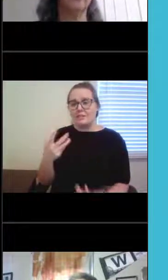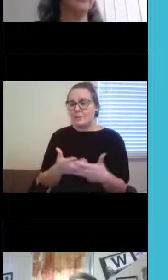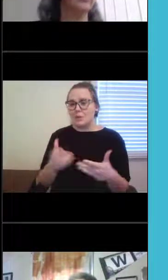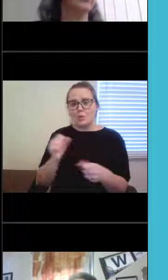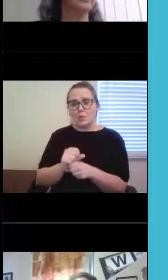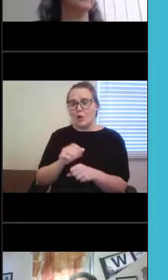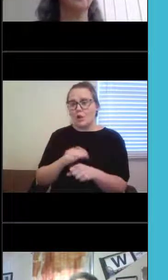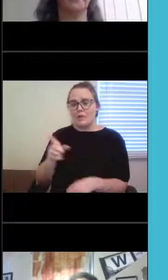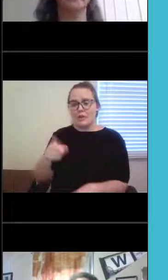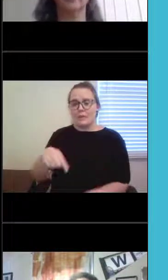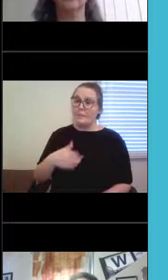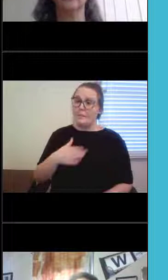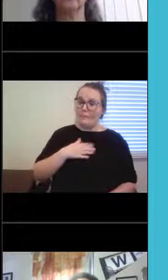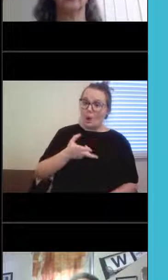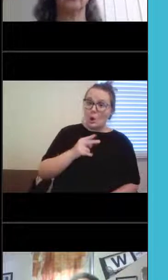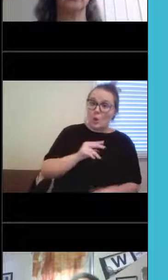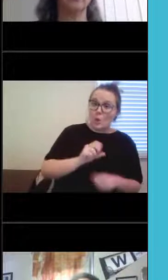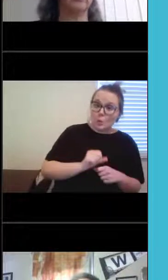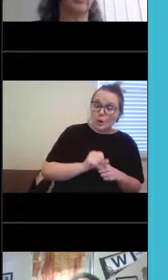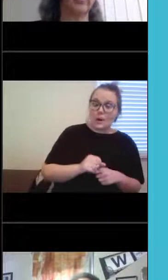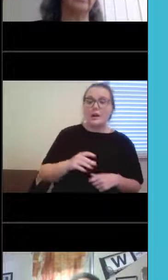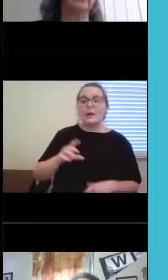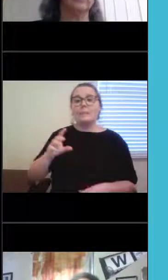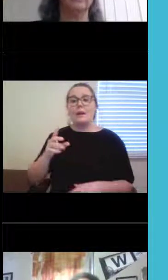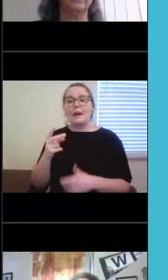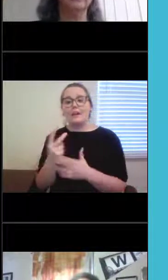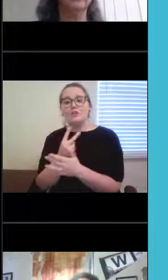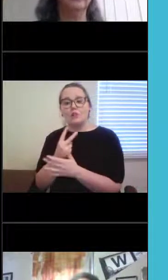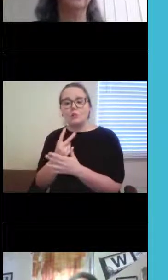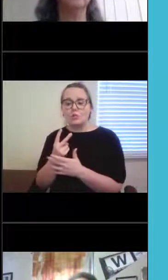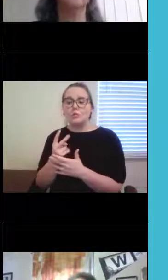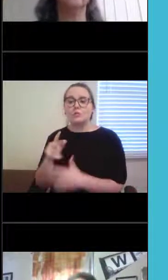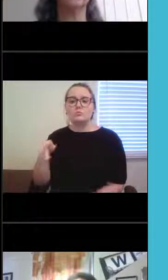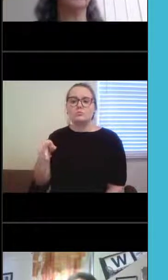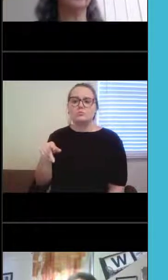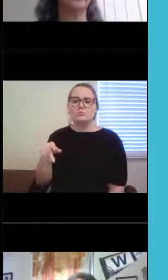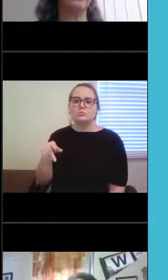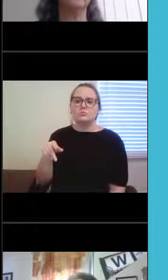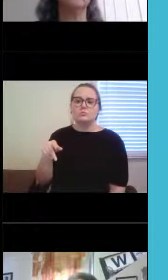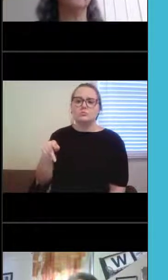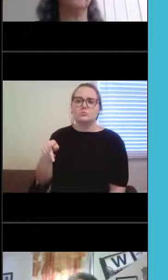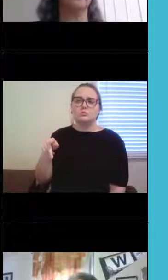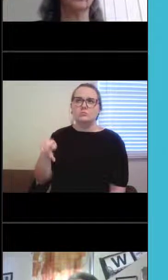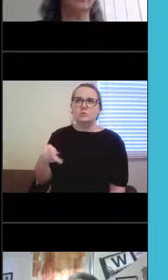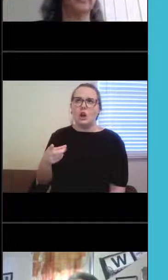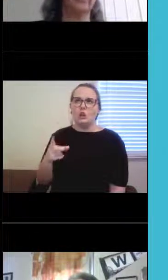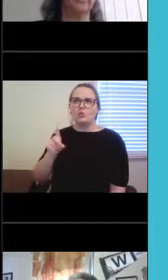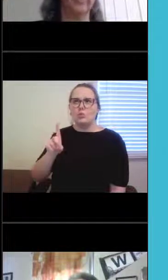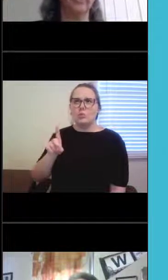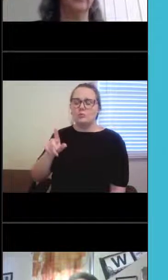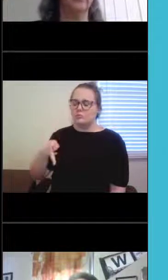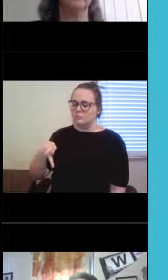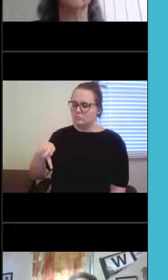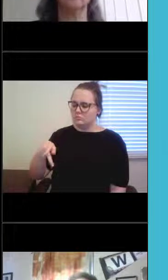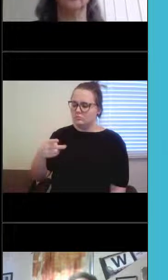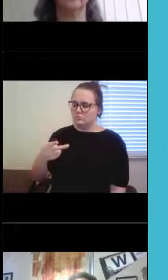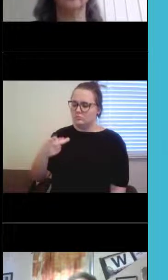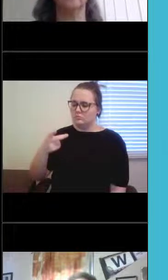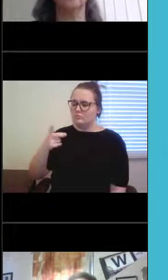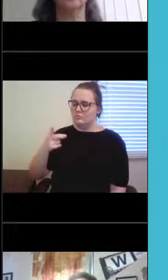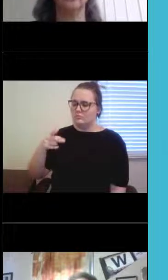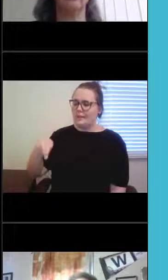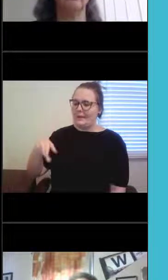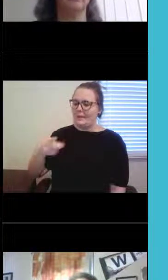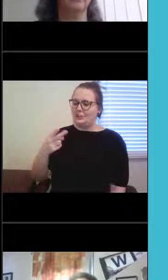them. Some of my own work and some of my doctoral students is ongoing in this area. We know it's very complicated, and these assaults are very difficult to deal